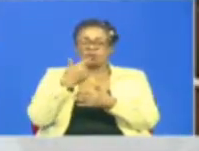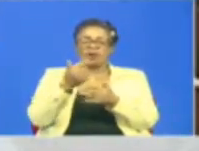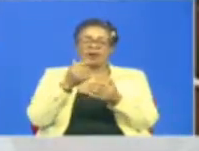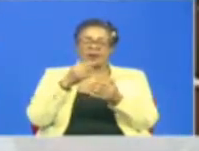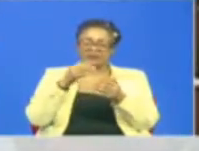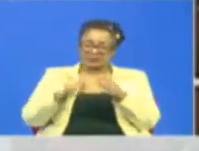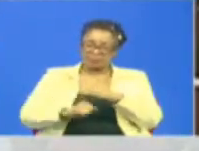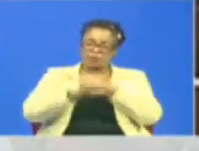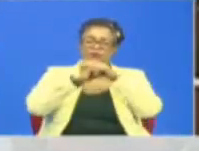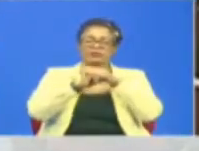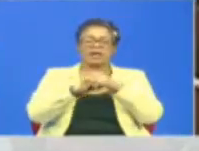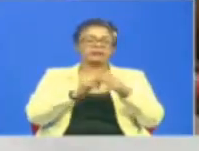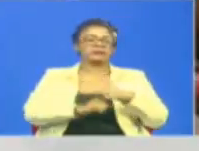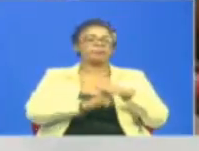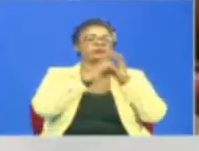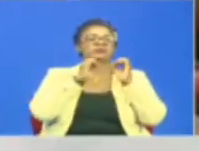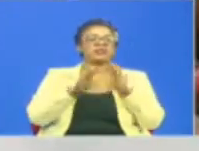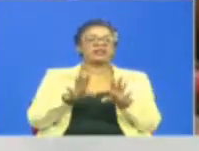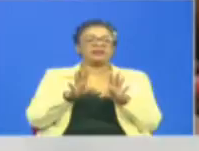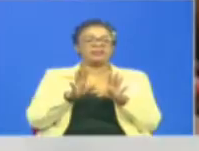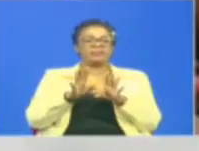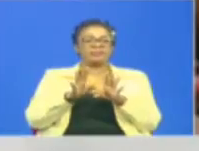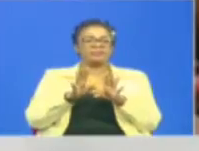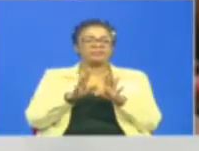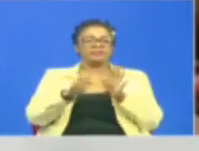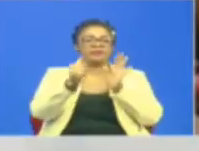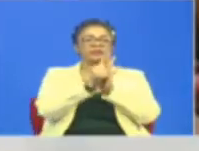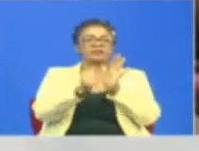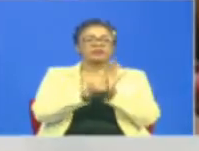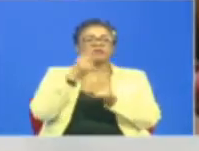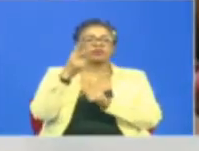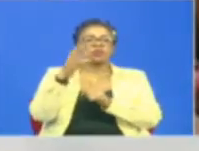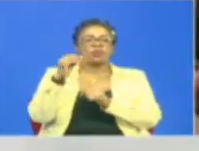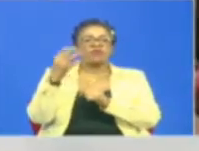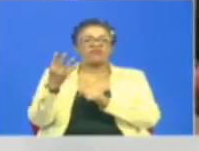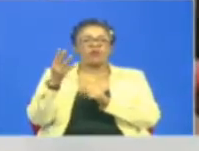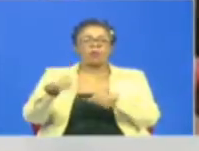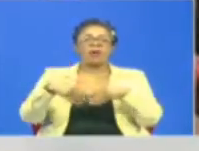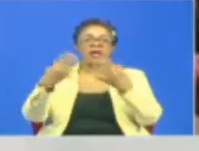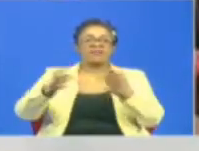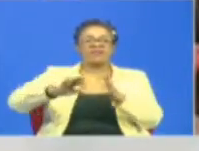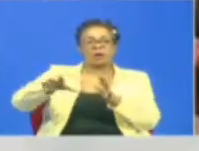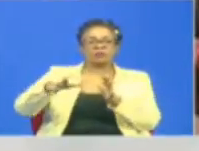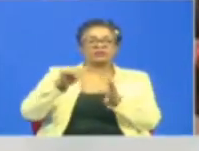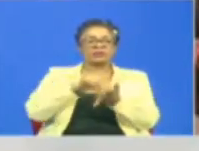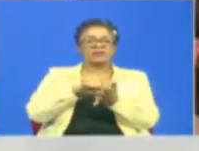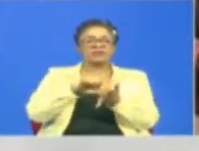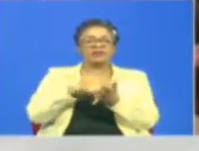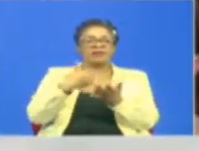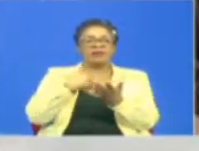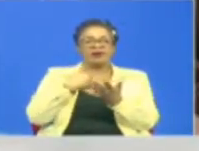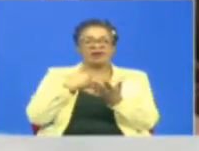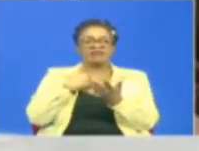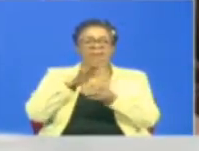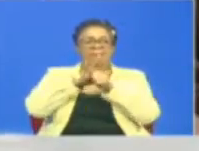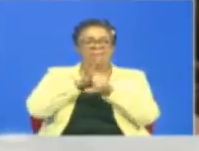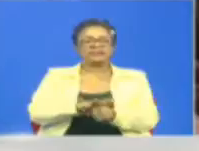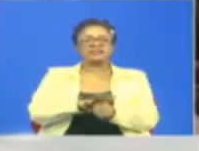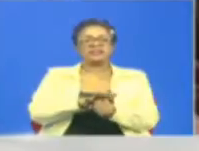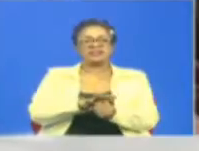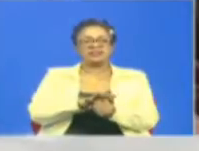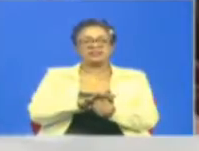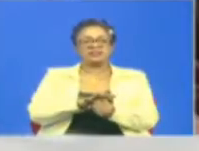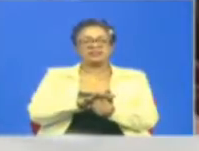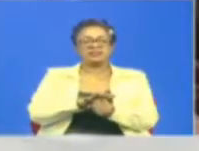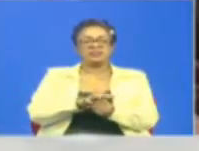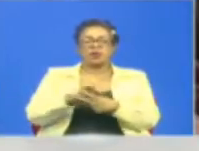Kuna hiyo equalization fund article 204, hiyo tutapea makaunti ambazo ziko na zile marginalized, kama zile za